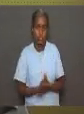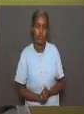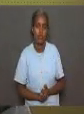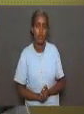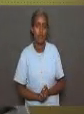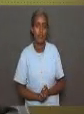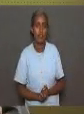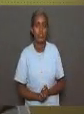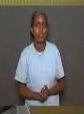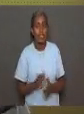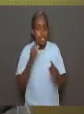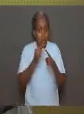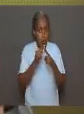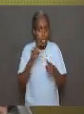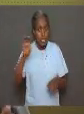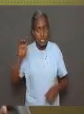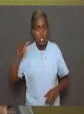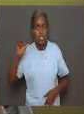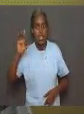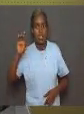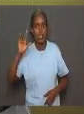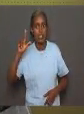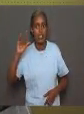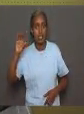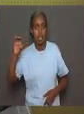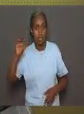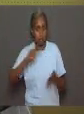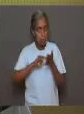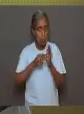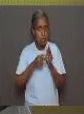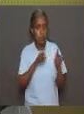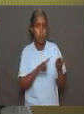The word cyclic also means circle.